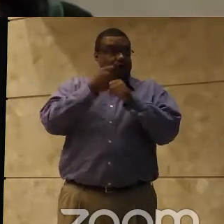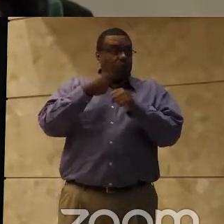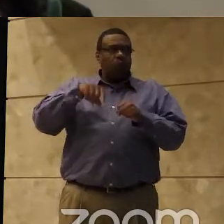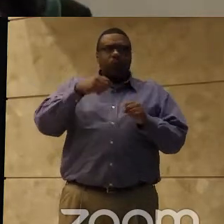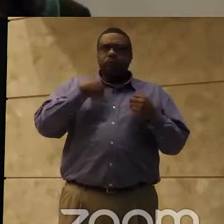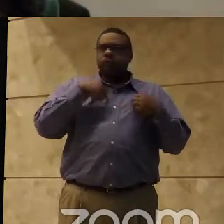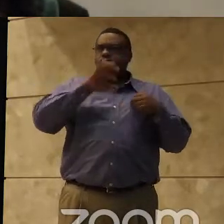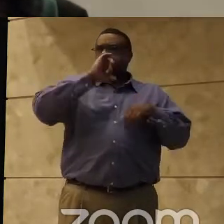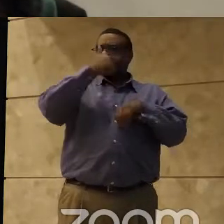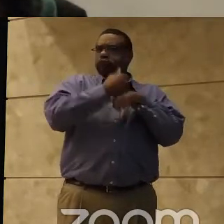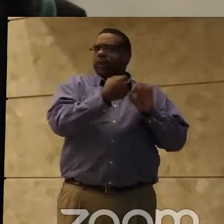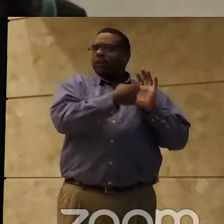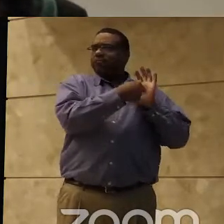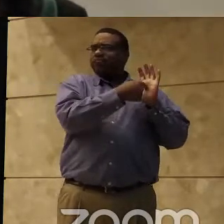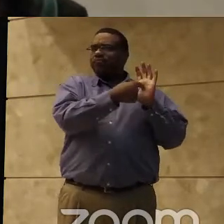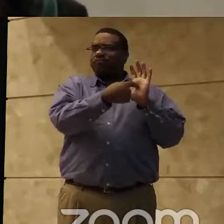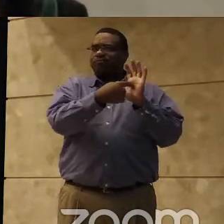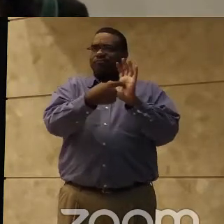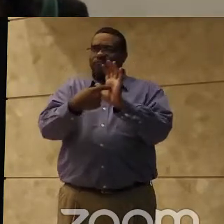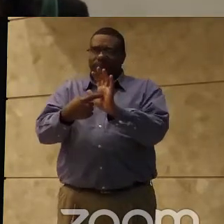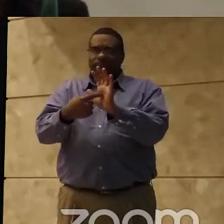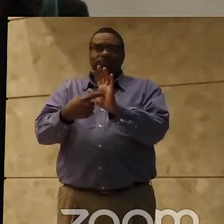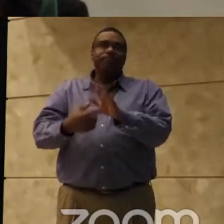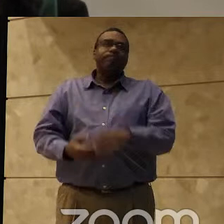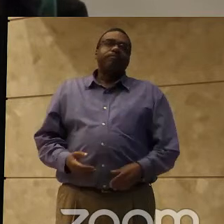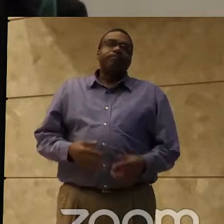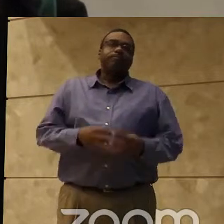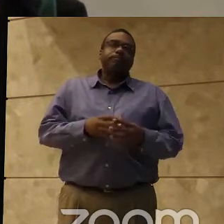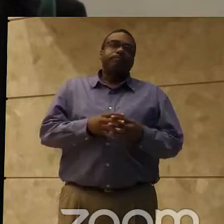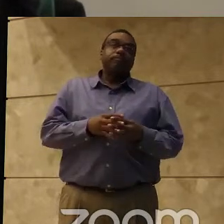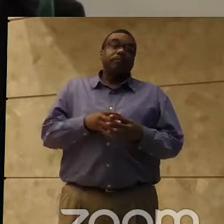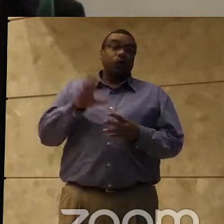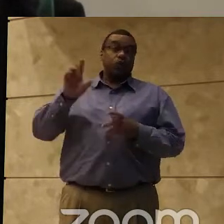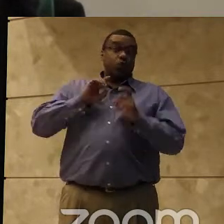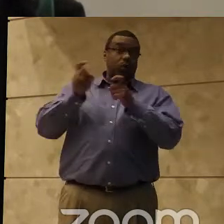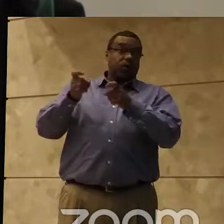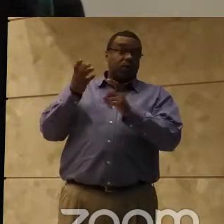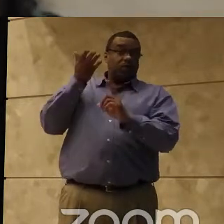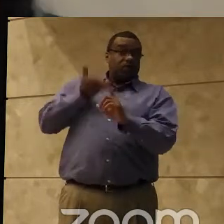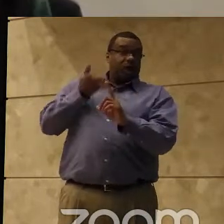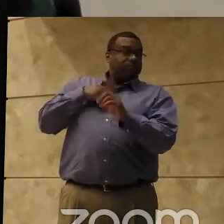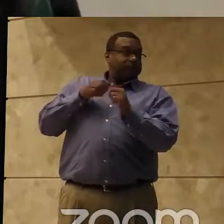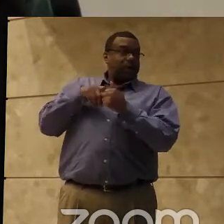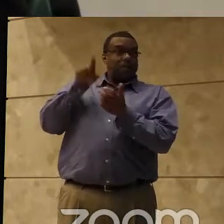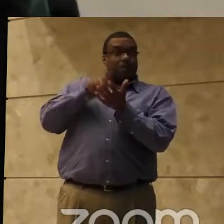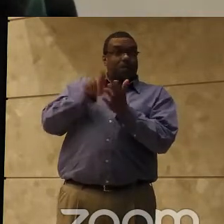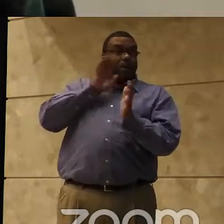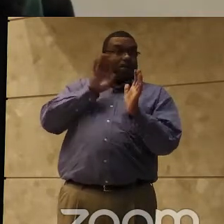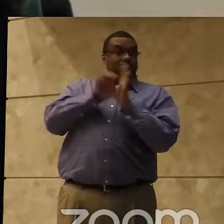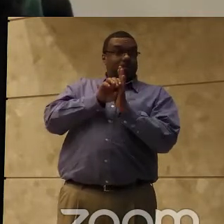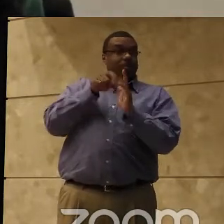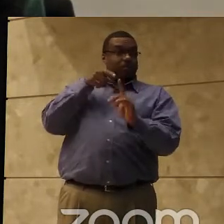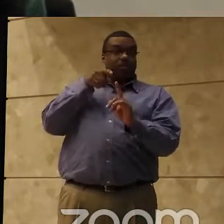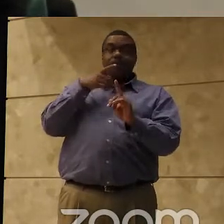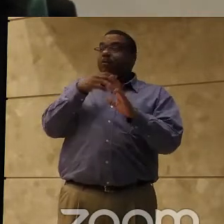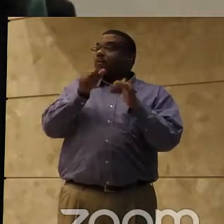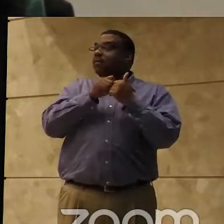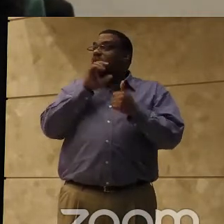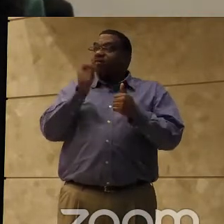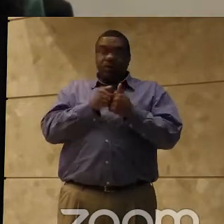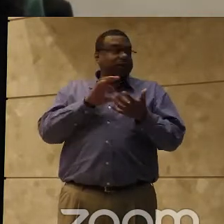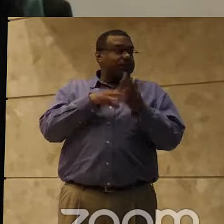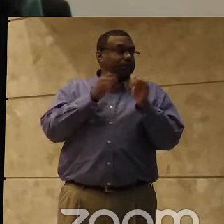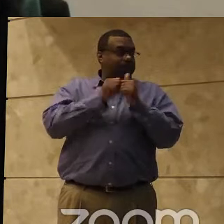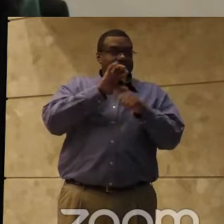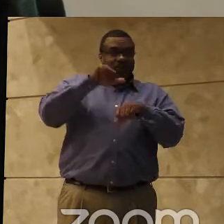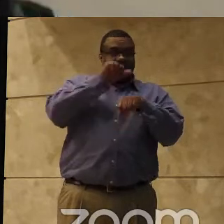display the rest of the weeks of the series. And your gift is a print, but you are, it's signed and numbered, and you